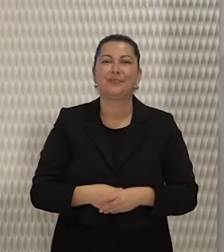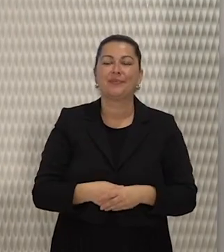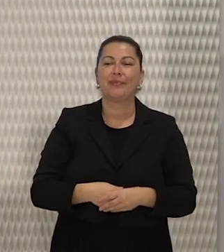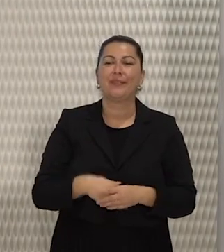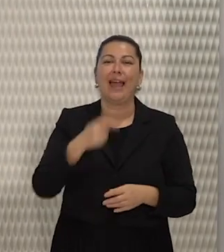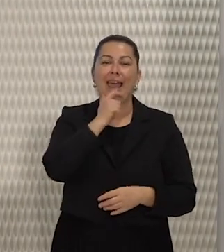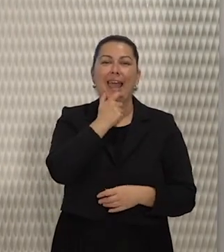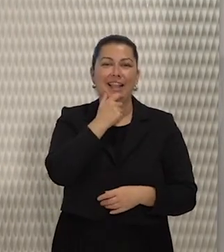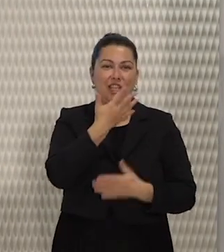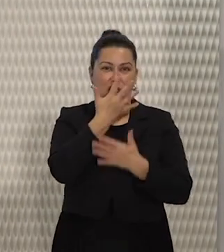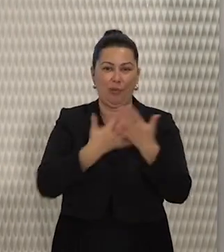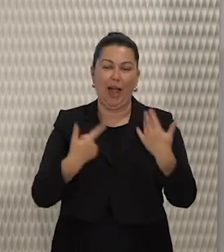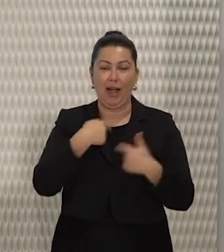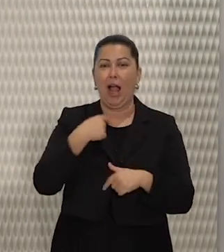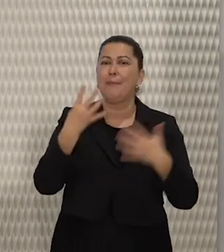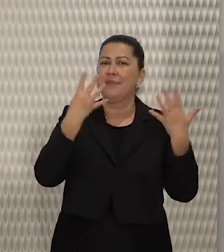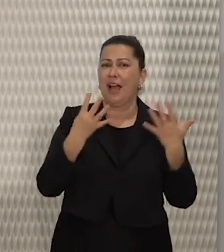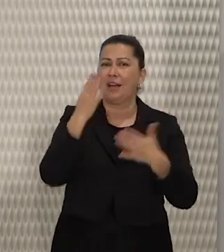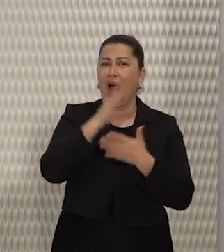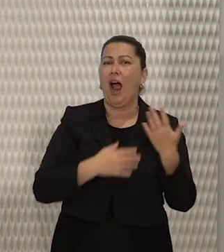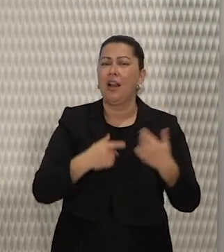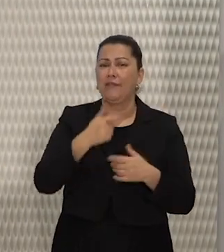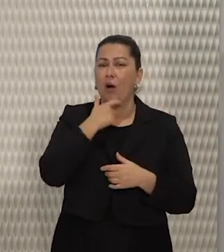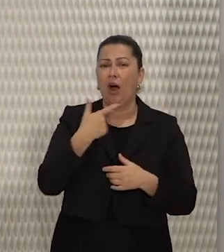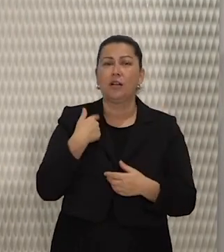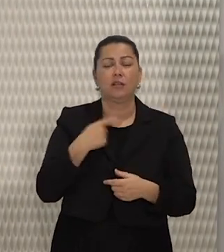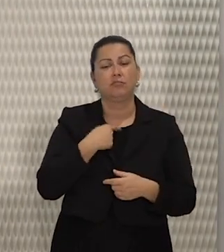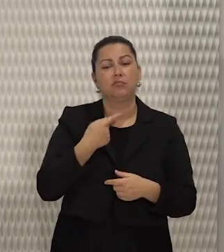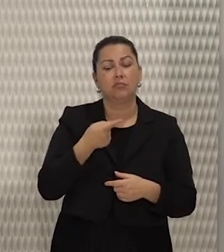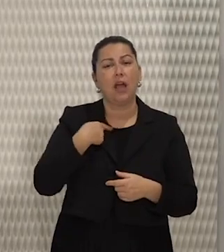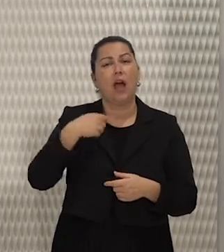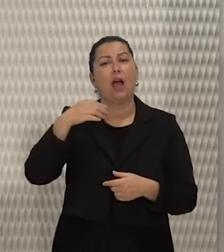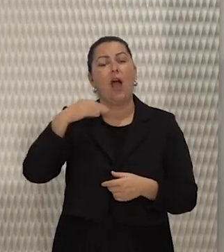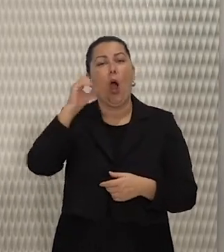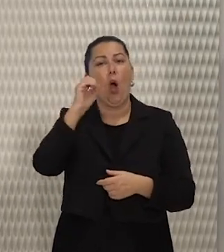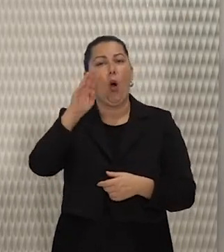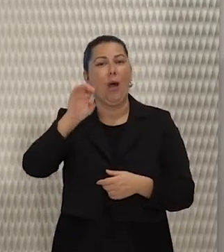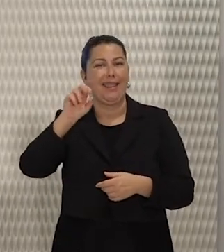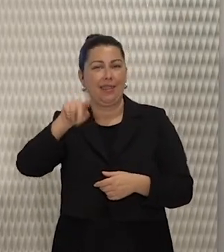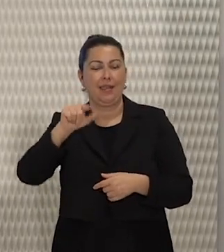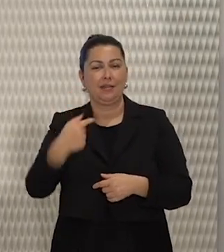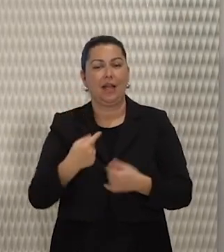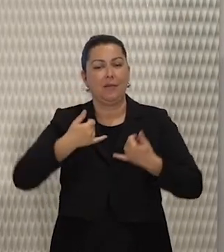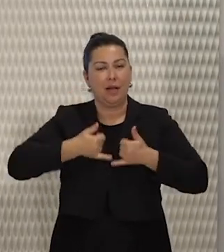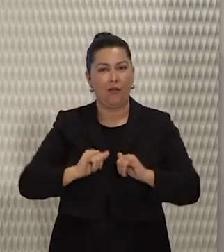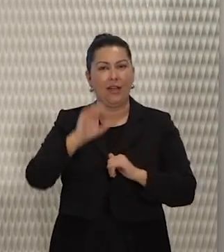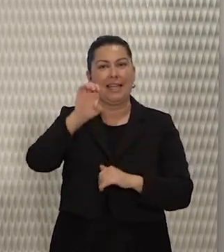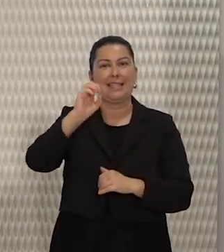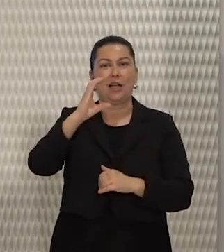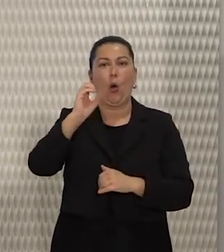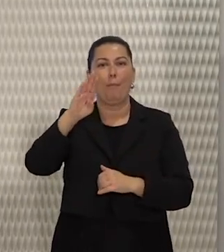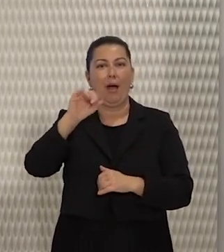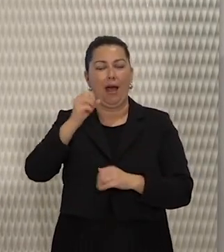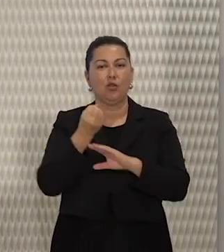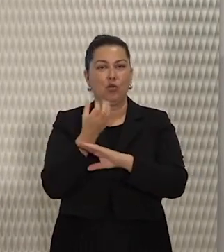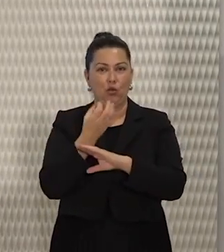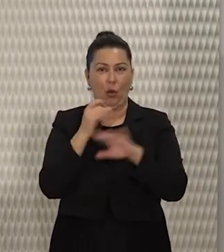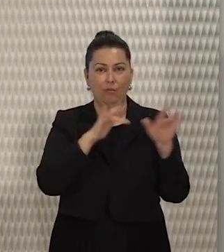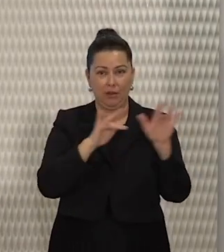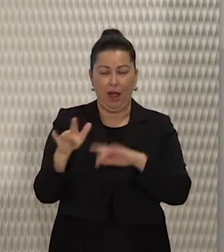I am 9 and a half years old. So Owen was born with a rare genetic disorder called Escobar syndrome. He's